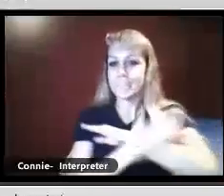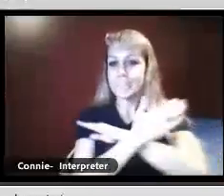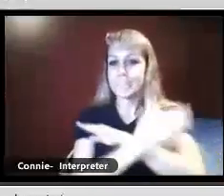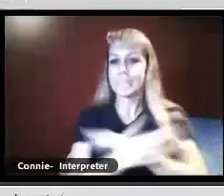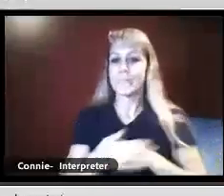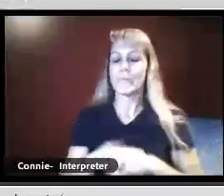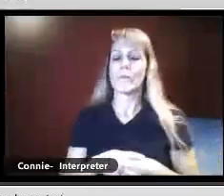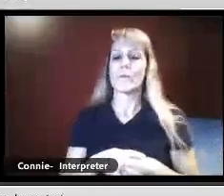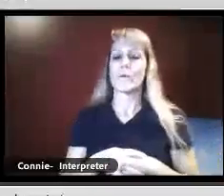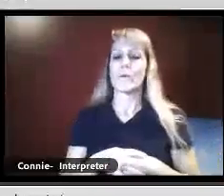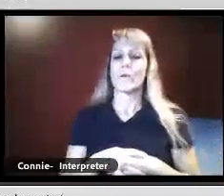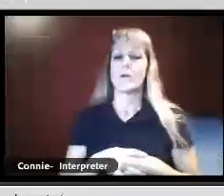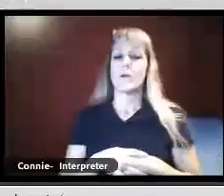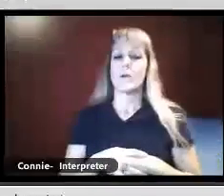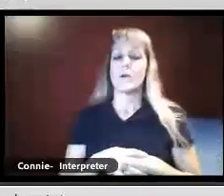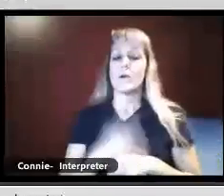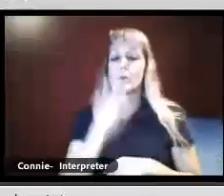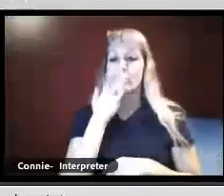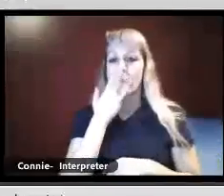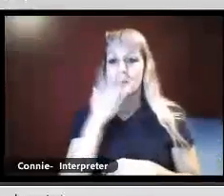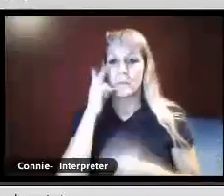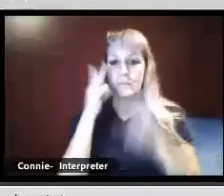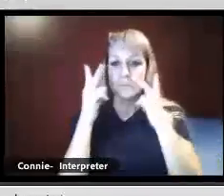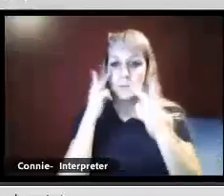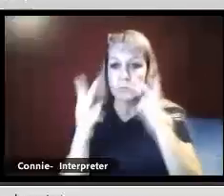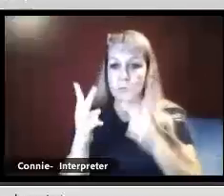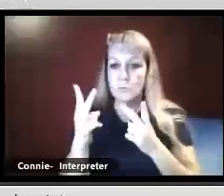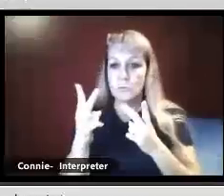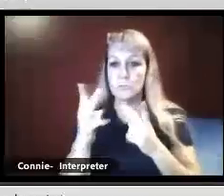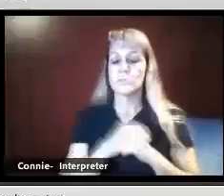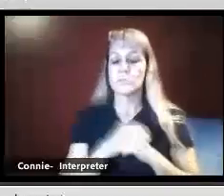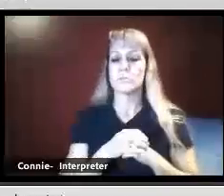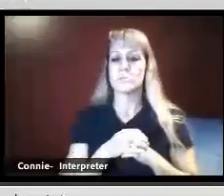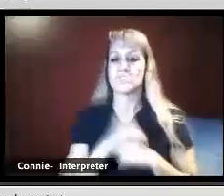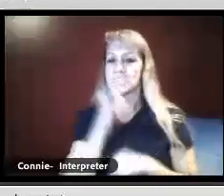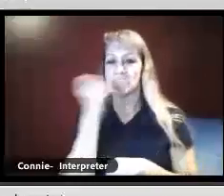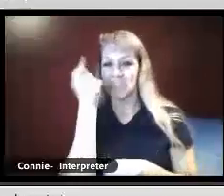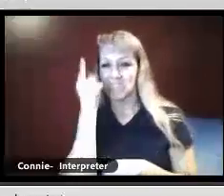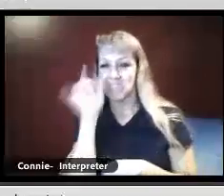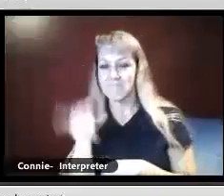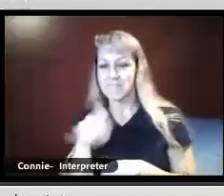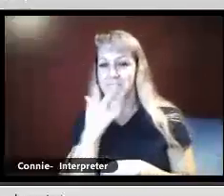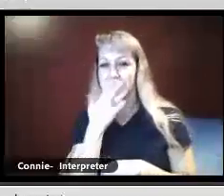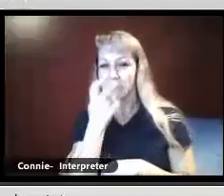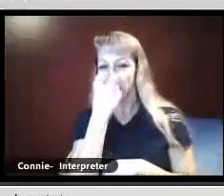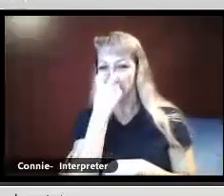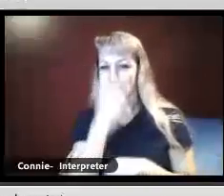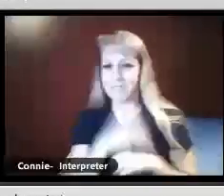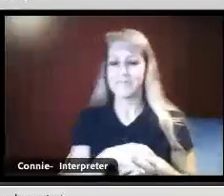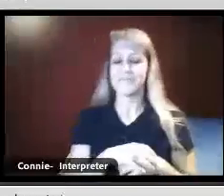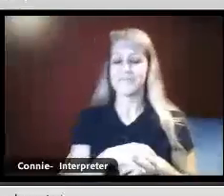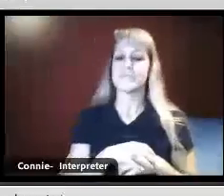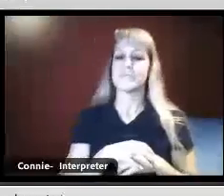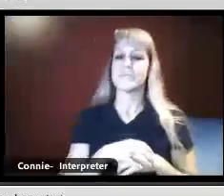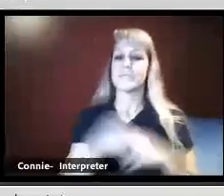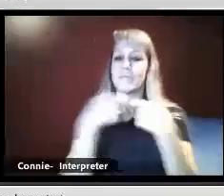There's a simulation regarding color vision. I never did understand what color blindness is. Energy